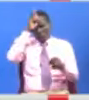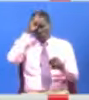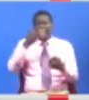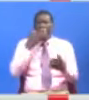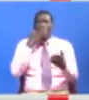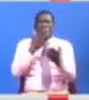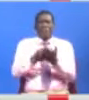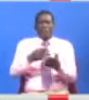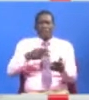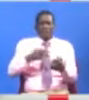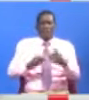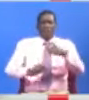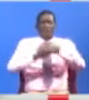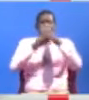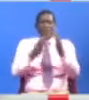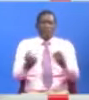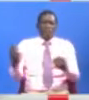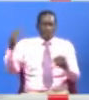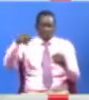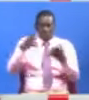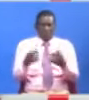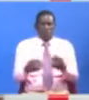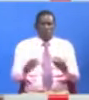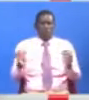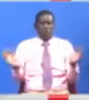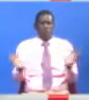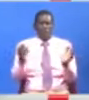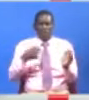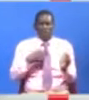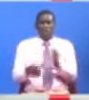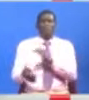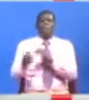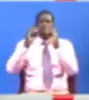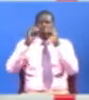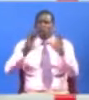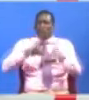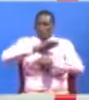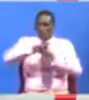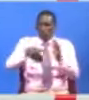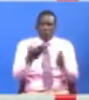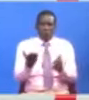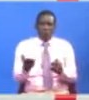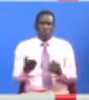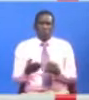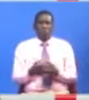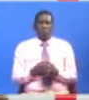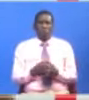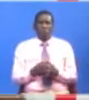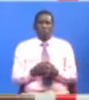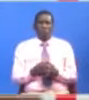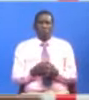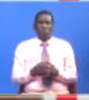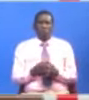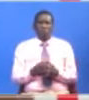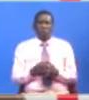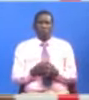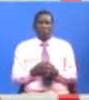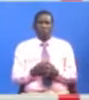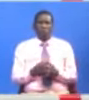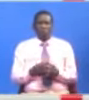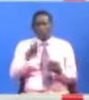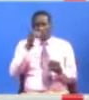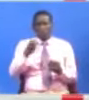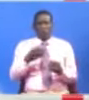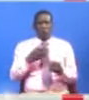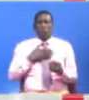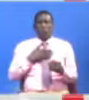kwa kukuza kunisupport, kwa kunitia. Mungu nawabariki sana juu. Nikaenda kukimbia maybe Diamond League, lakini because